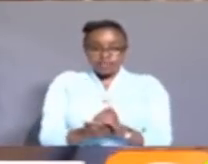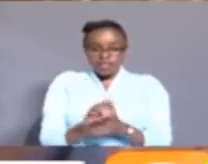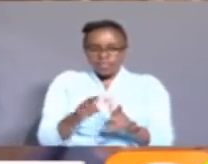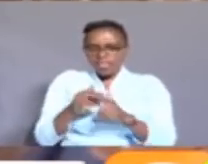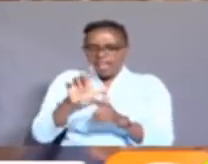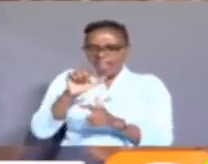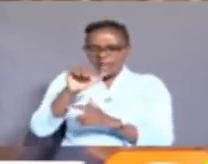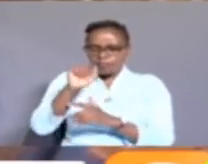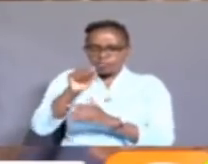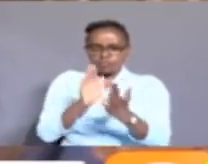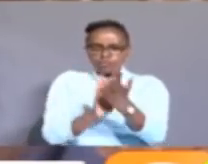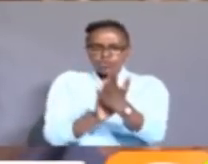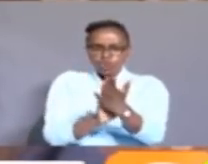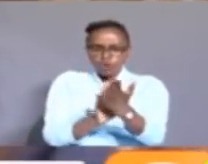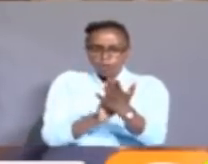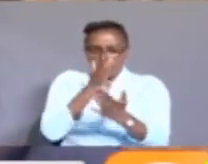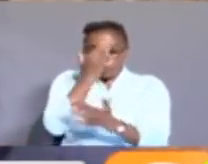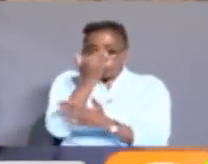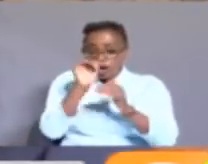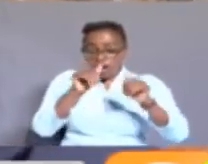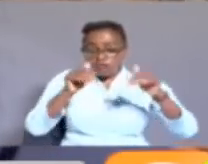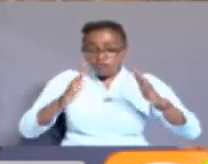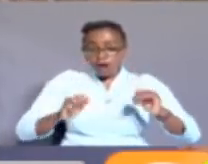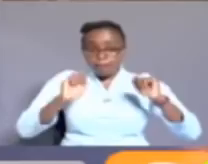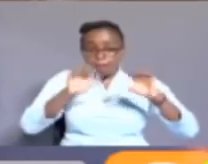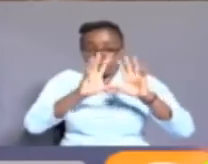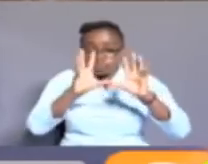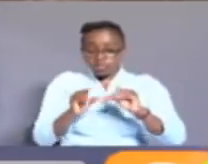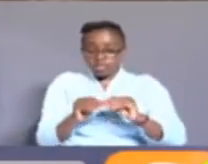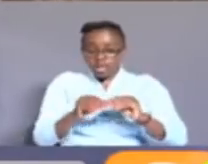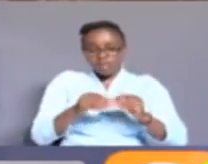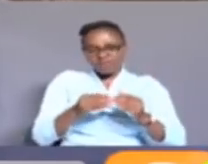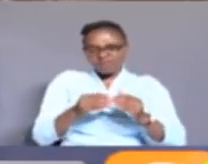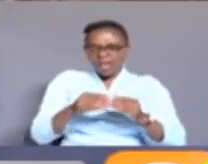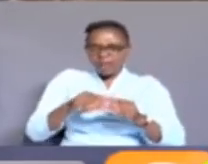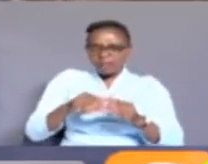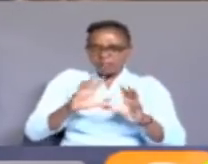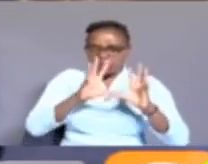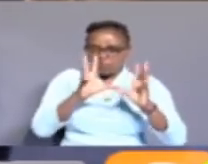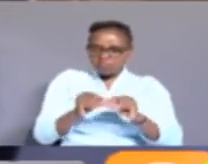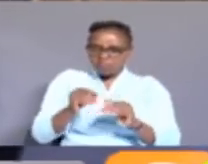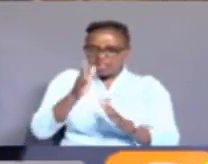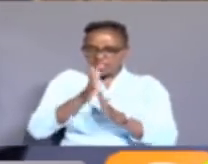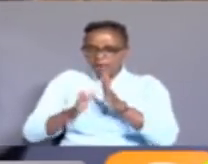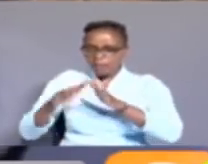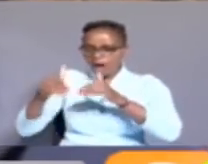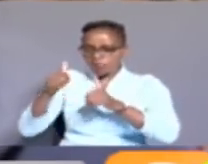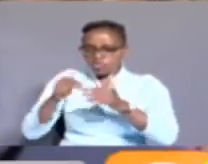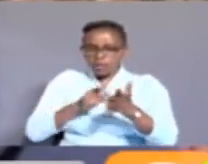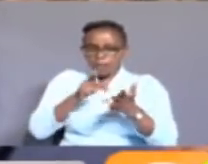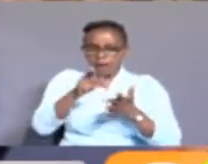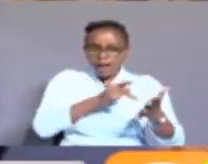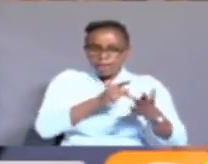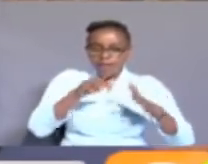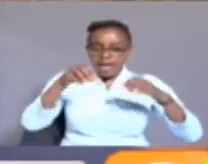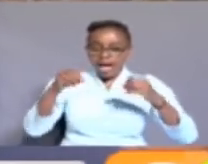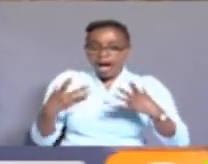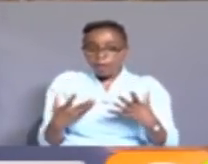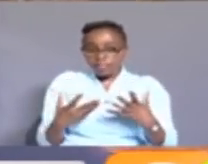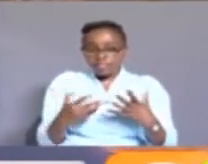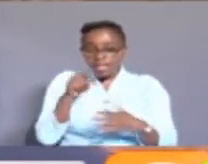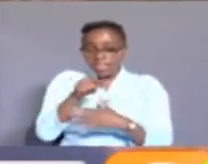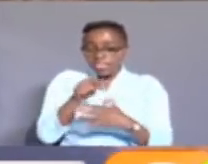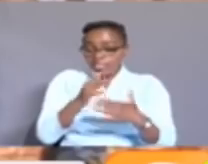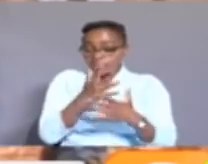able to give recommendations, so the farmer is able to budget and plan which input to buy and how much of